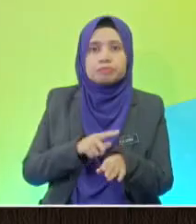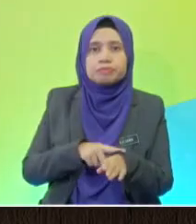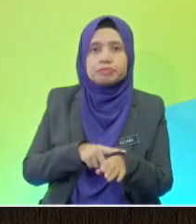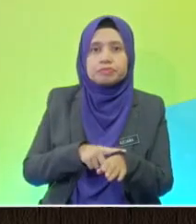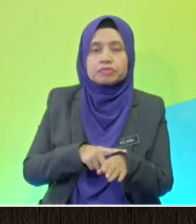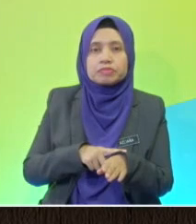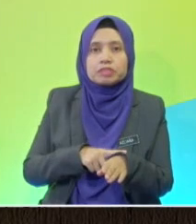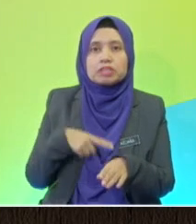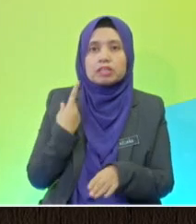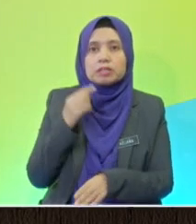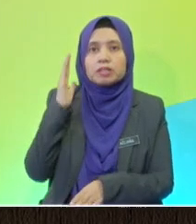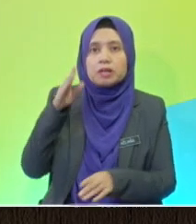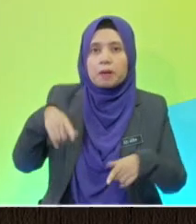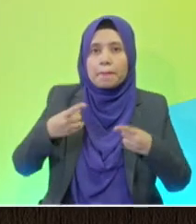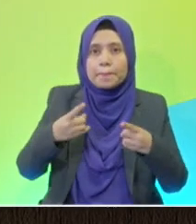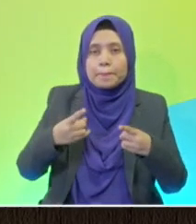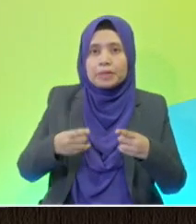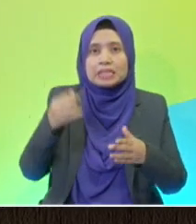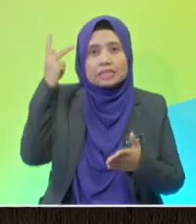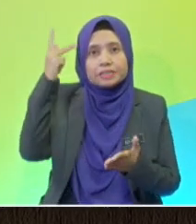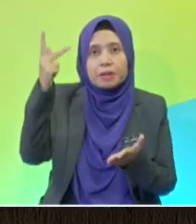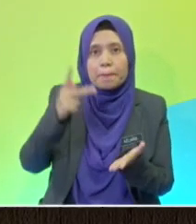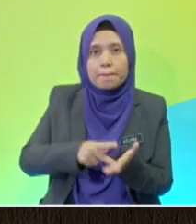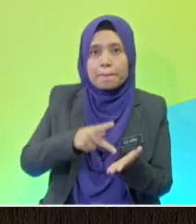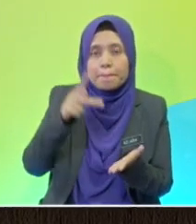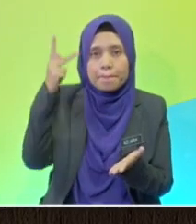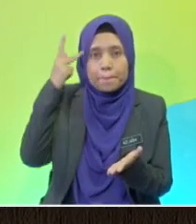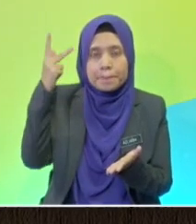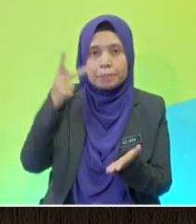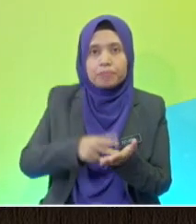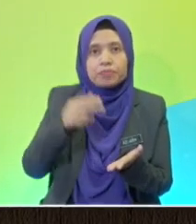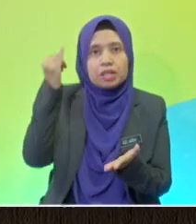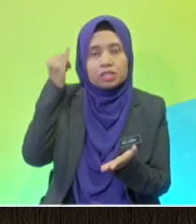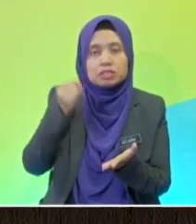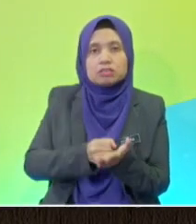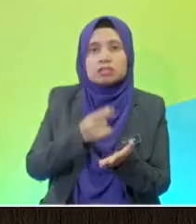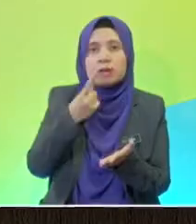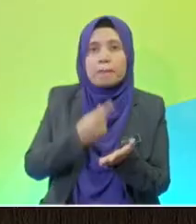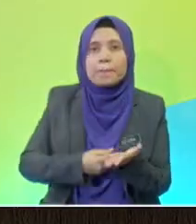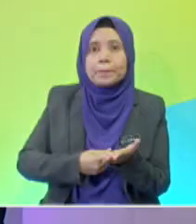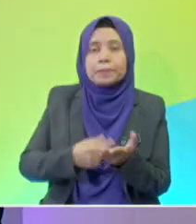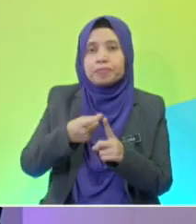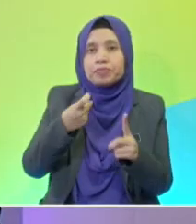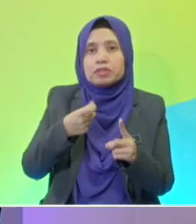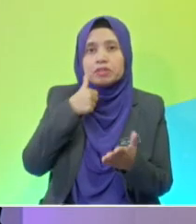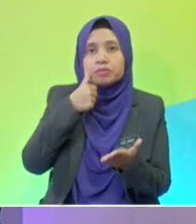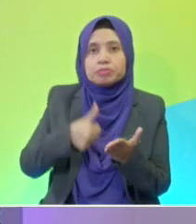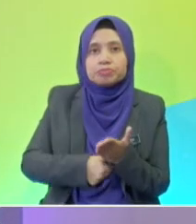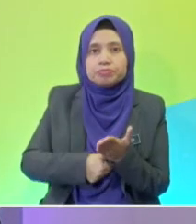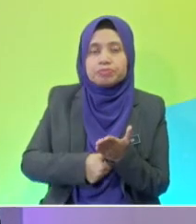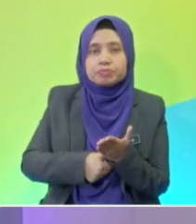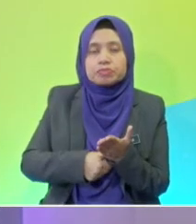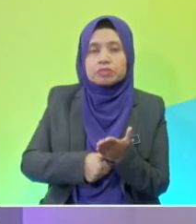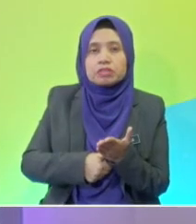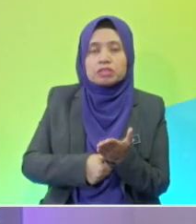are going to identify the requirement made by Sharif Dole in his letter. Alright. You heard just now there are a